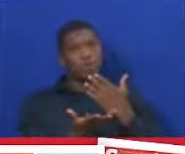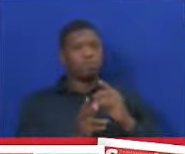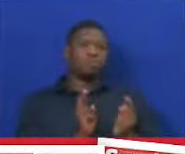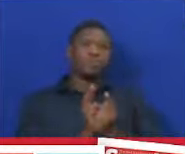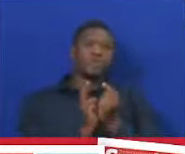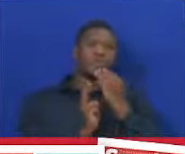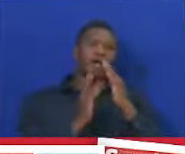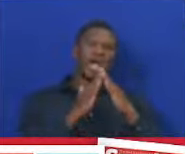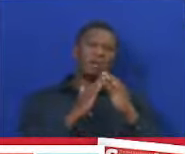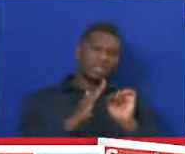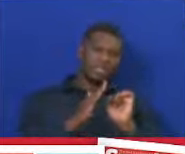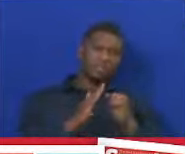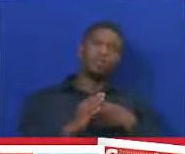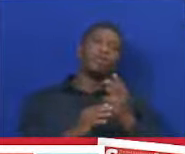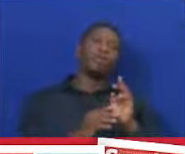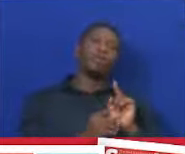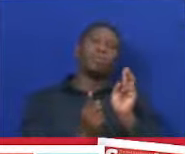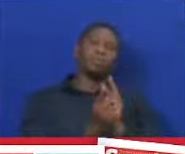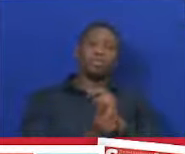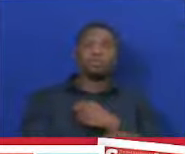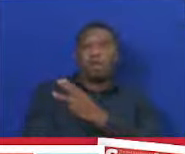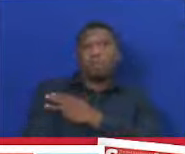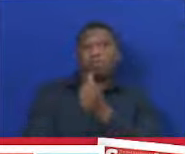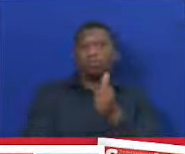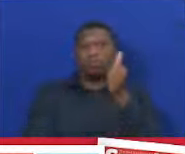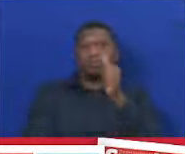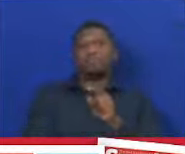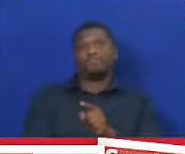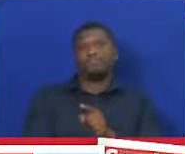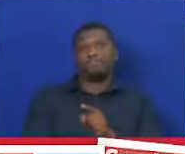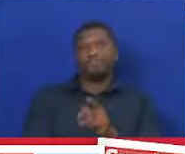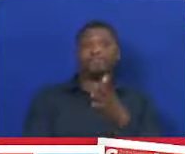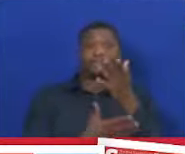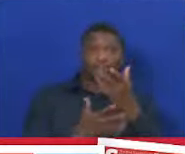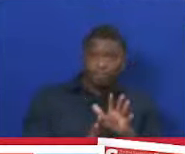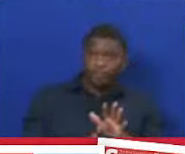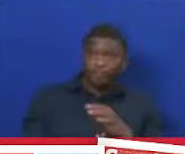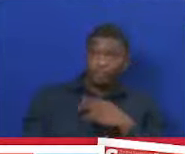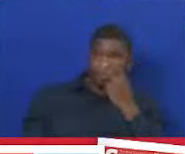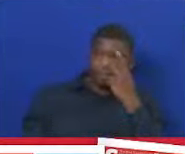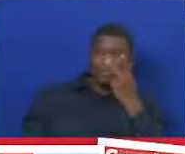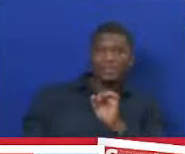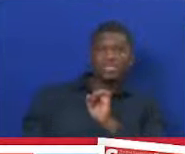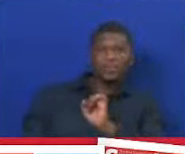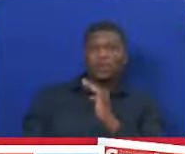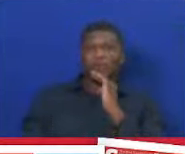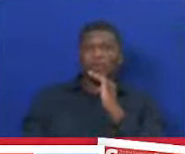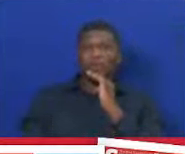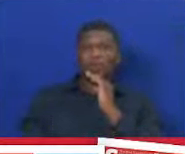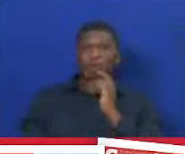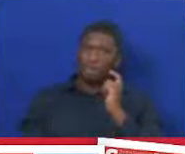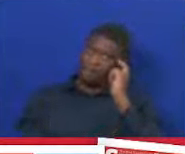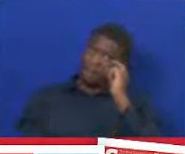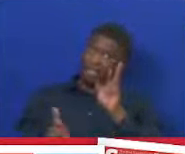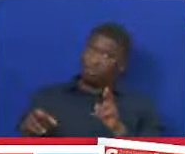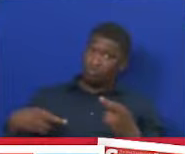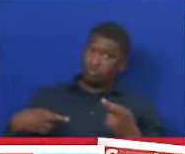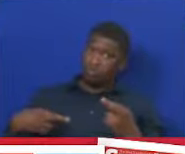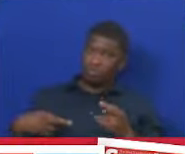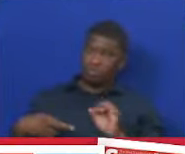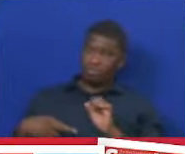he directed me to the main bedroom, whereby I found my